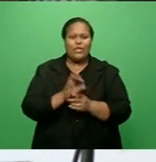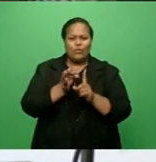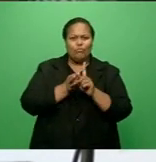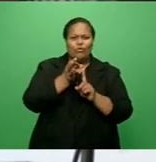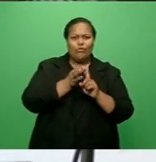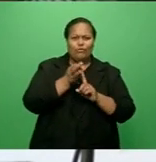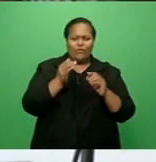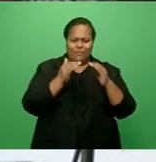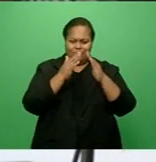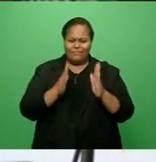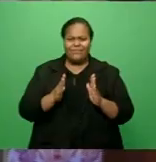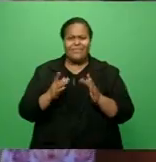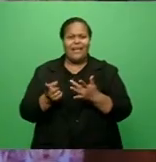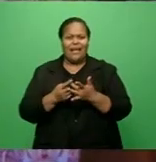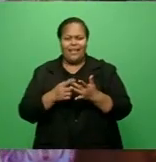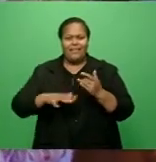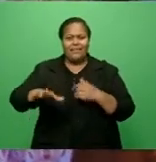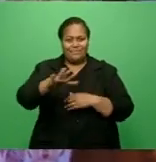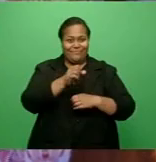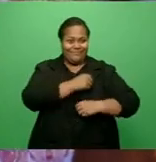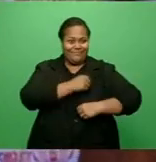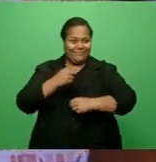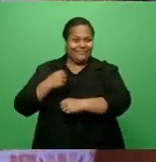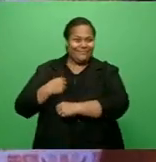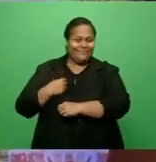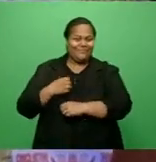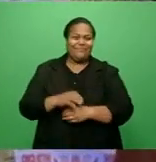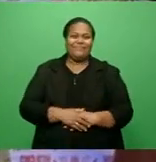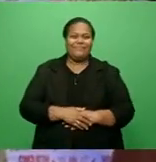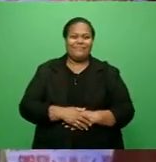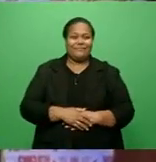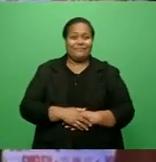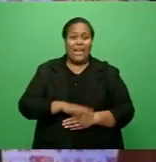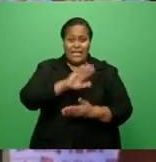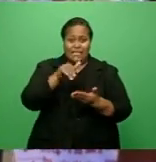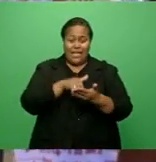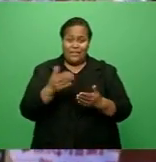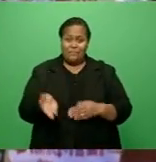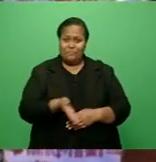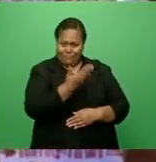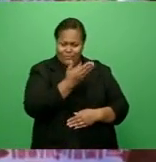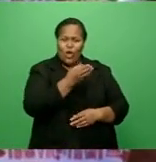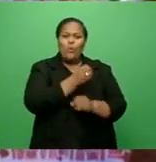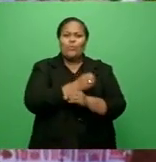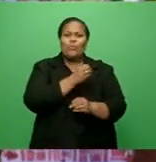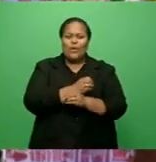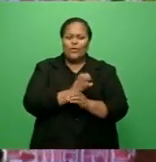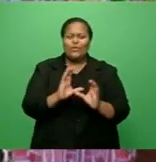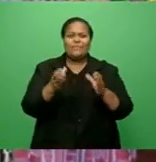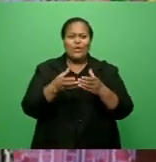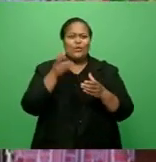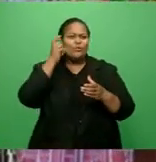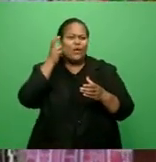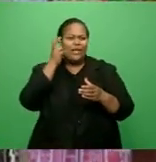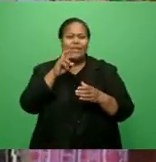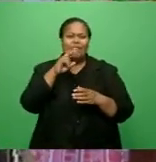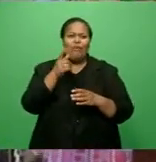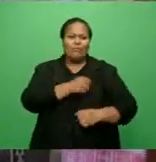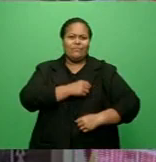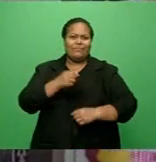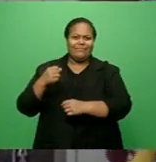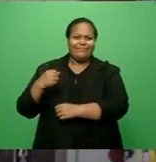facilities at the Force Training Group. The centre has served as an operational hub for the military, especially during the pandemic.